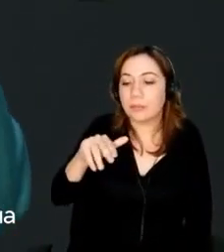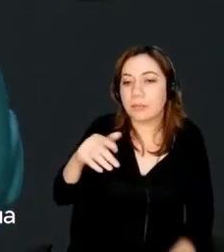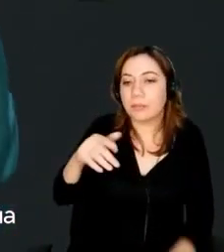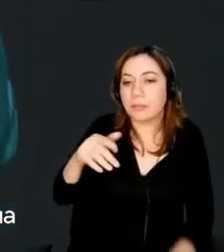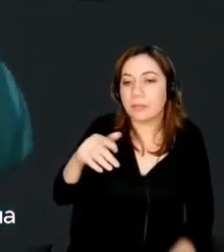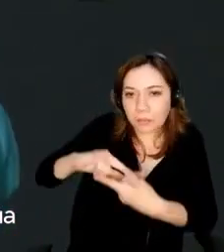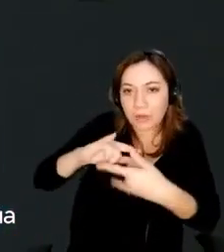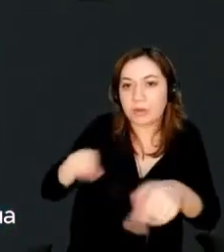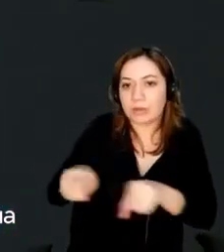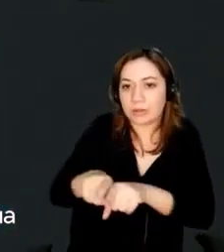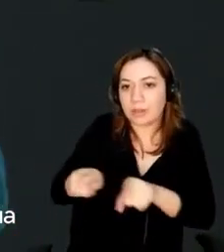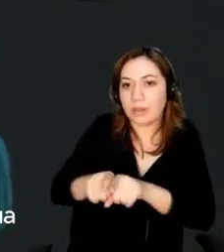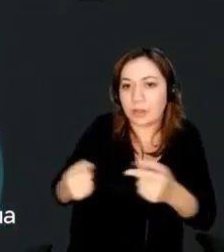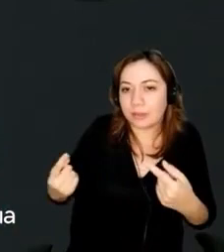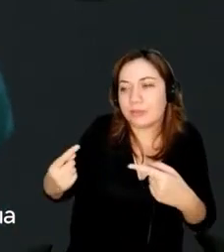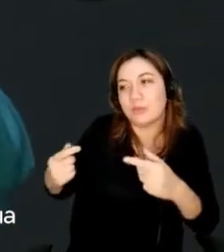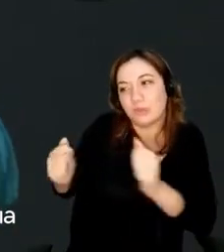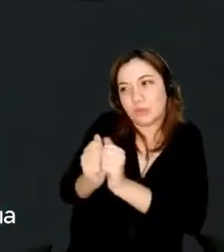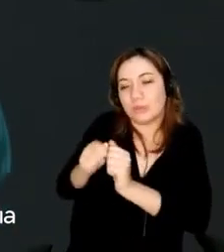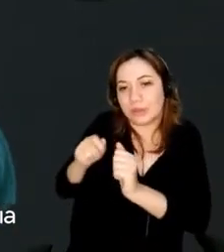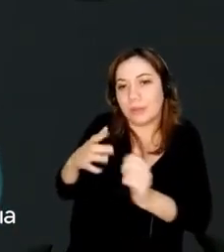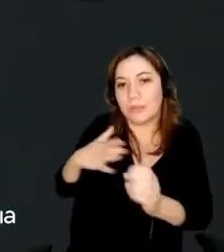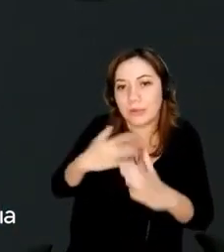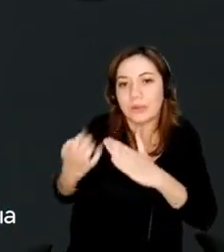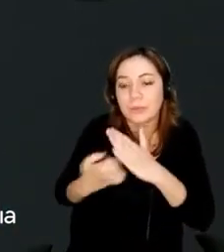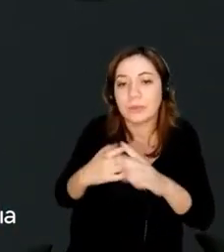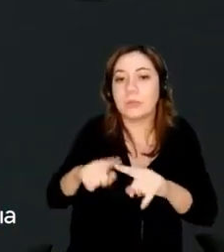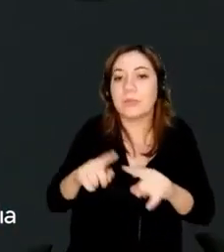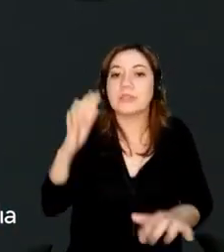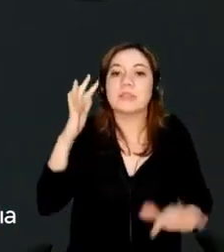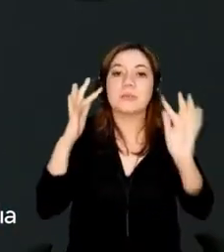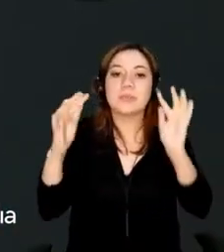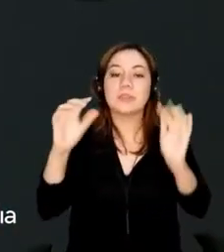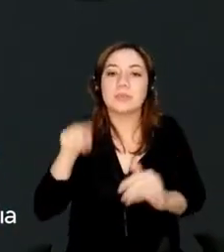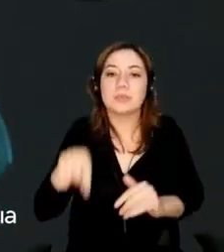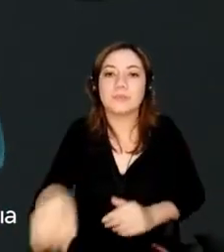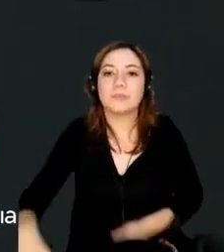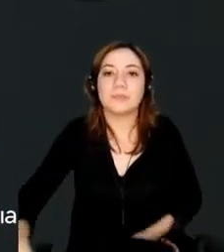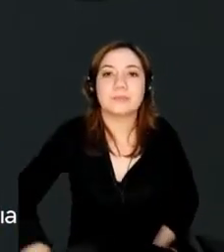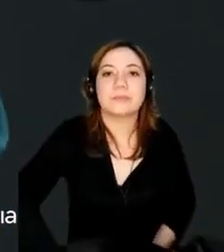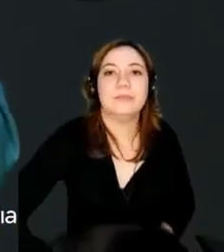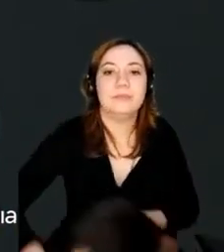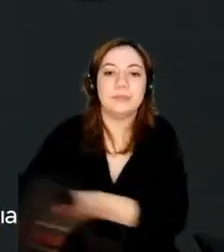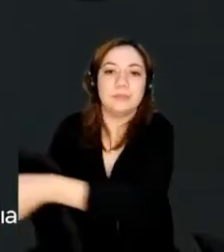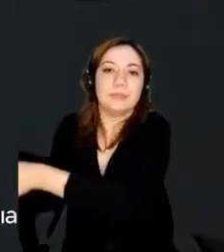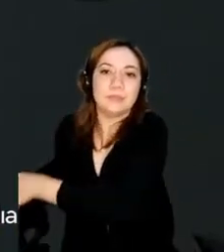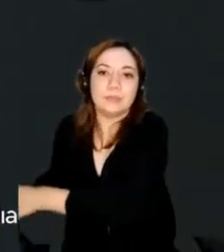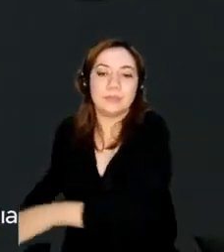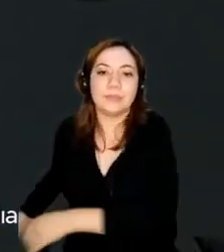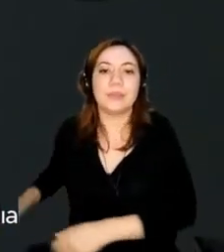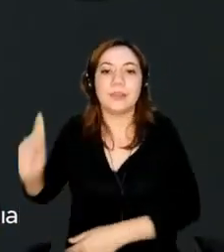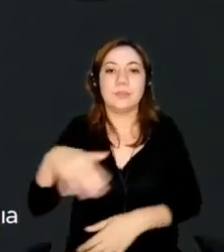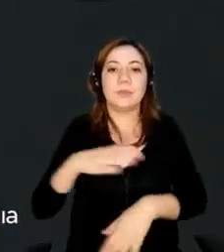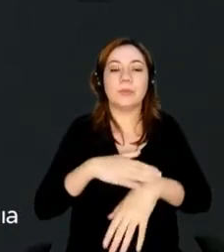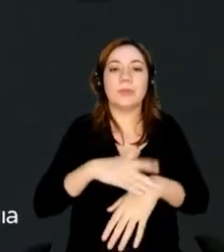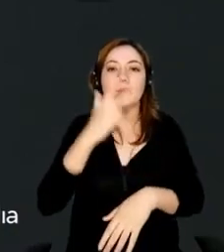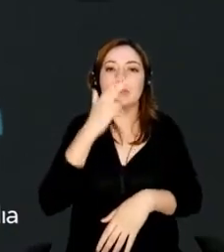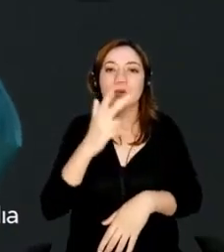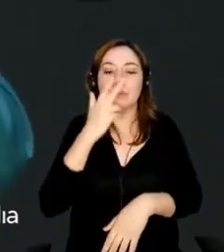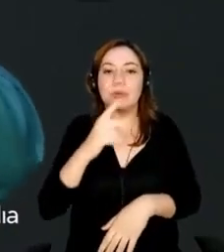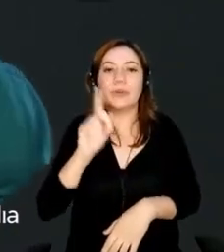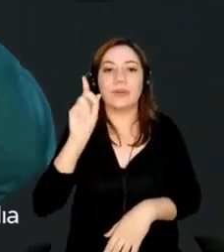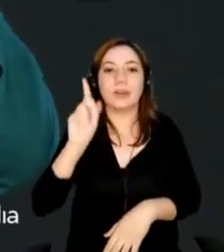But imagine being able to interact, and they're actually having, there's moments where I can actually answer questions and my digital self will be answering that question on that